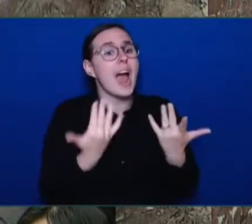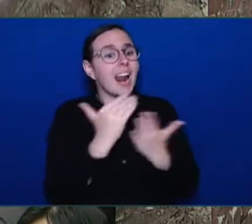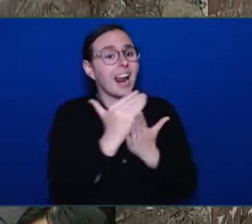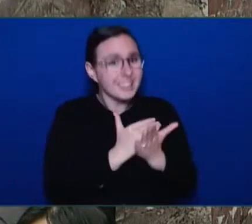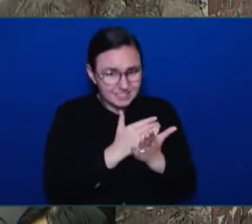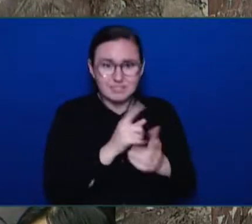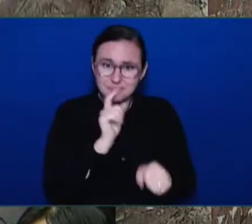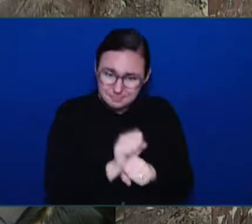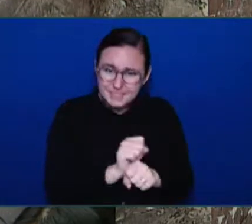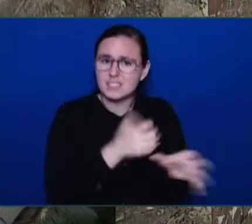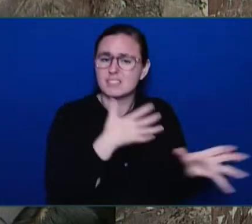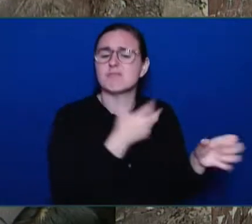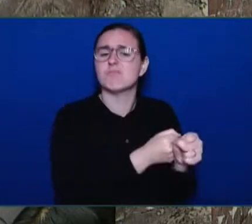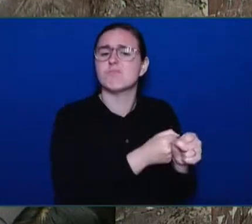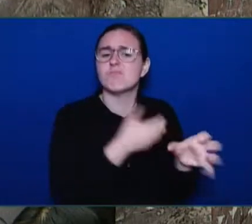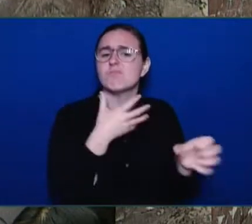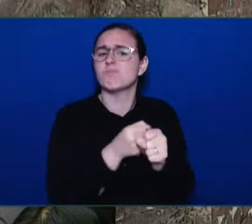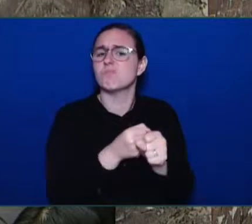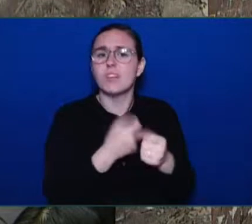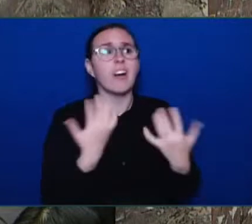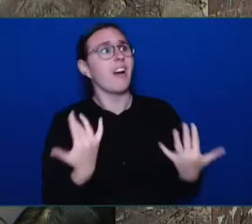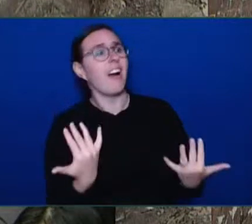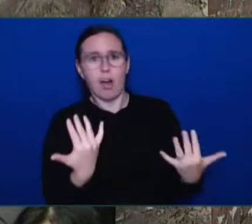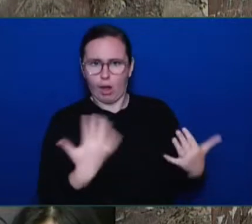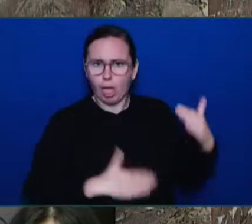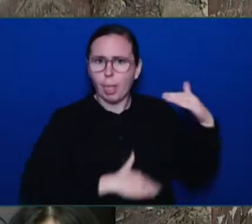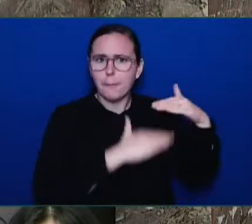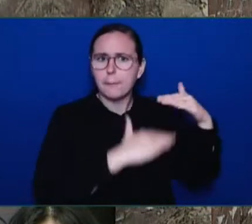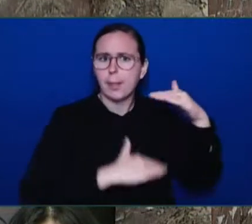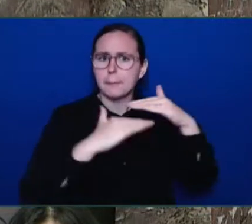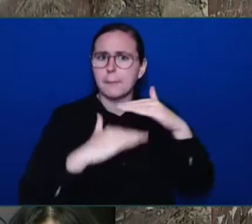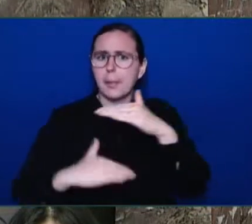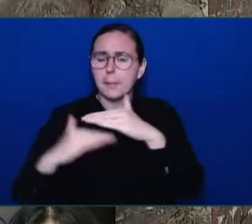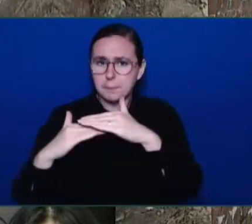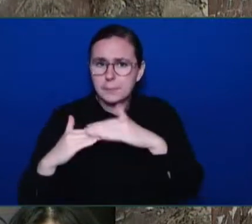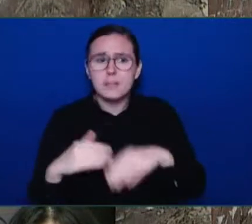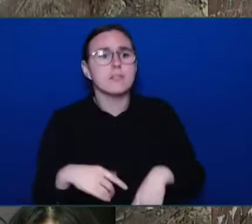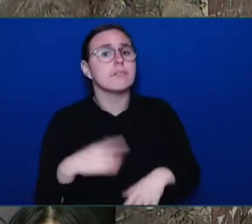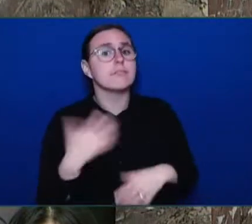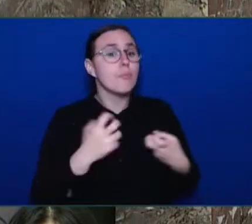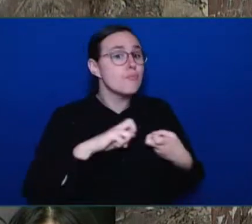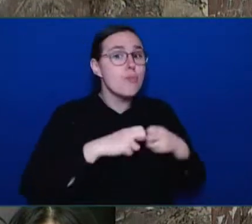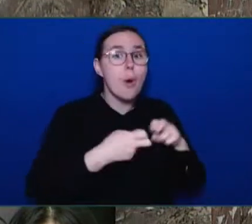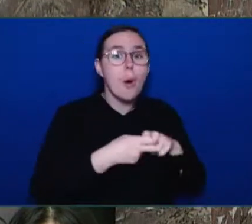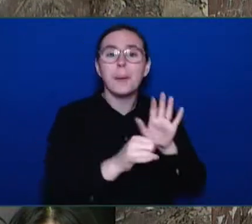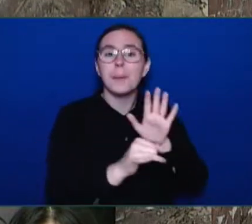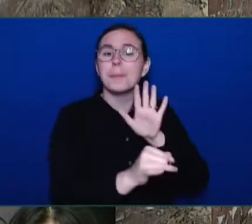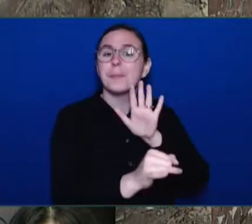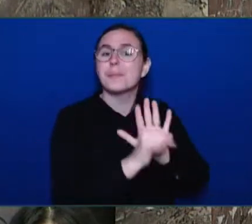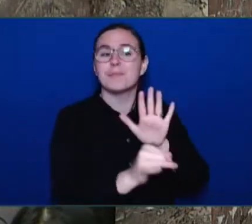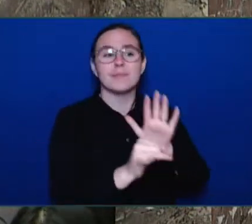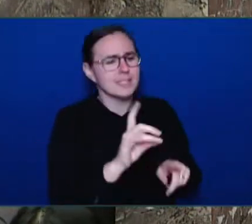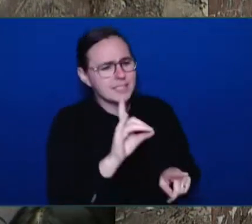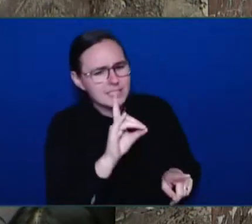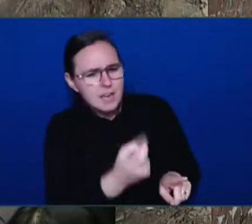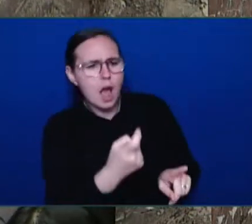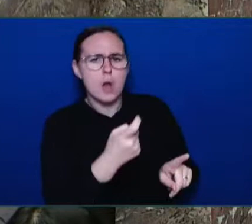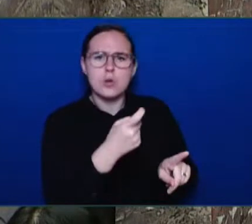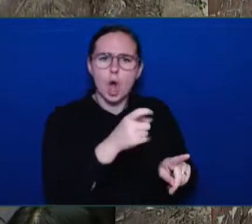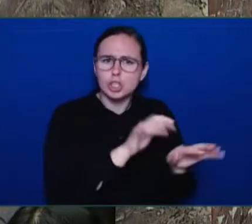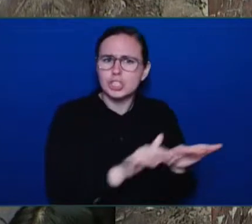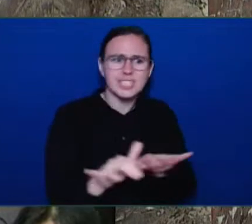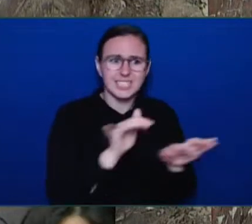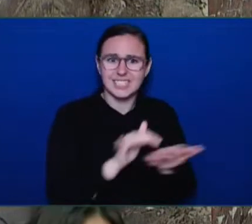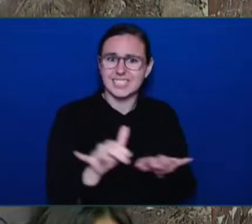care, Honourable Speaker, and we've added and more than doubled the capacity, for example, for MRIs in the Northern Health